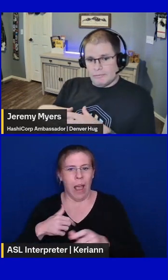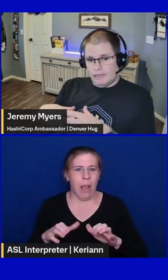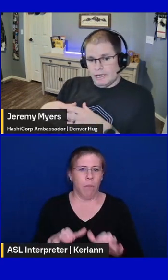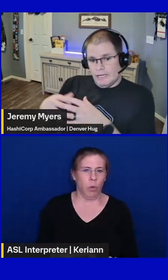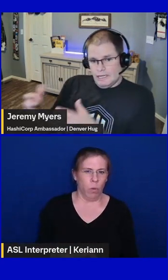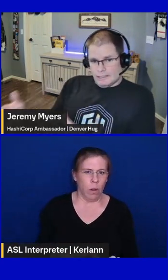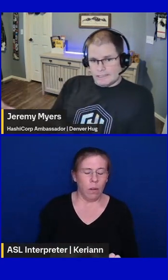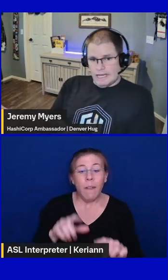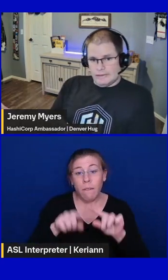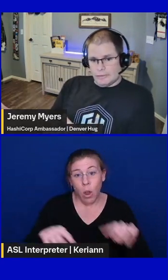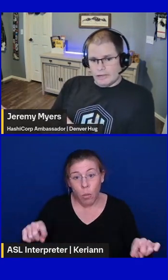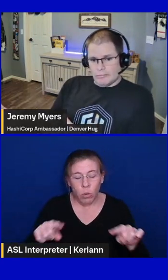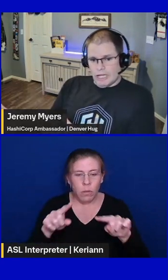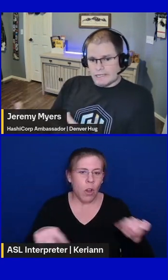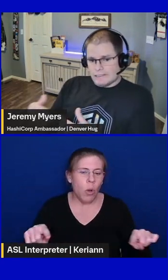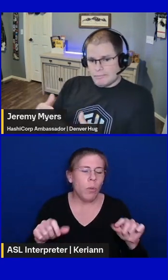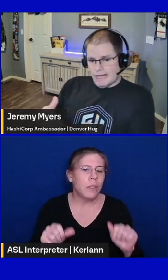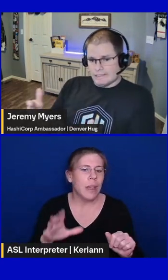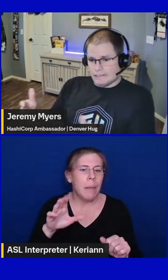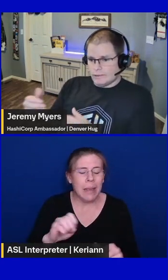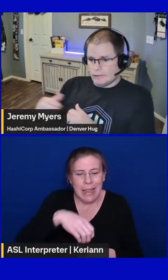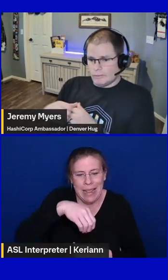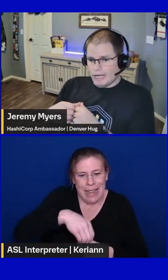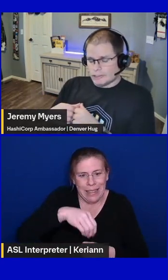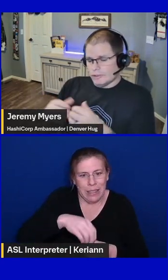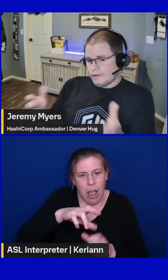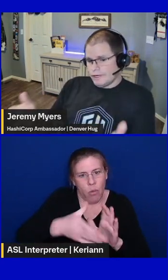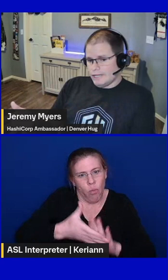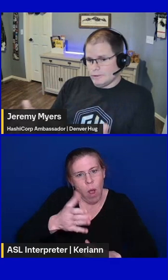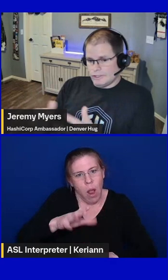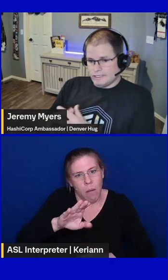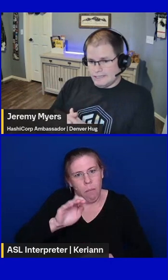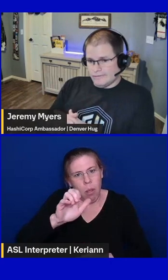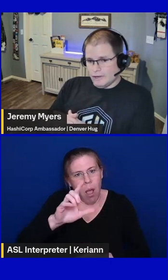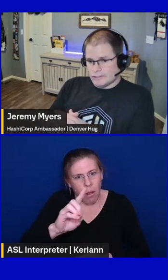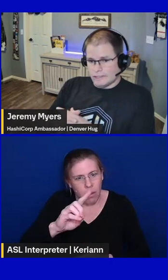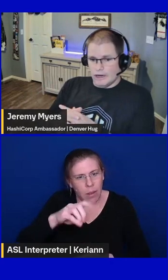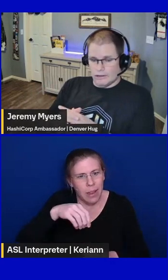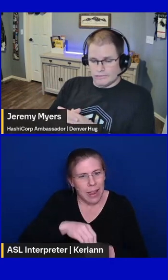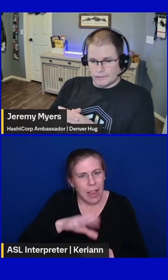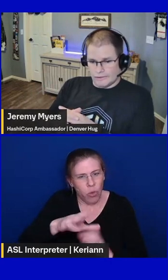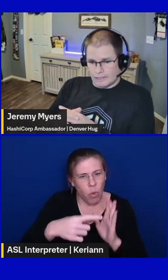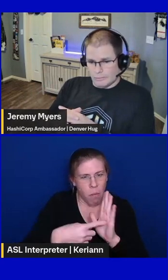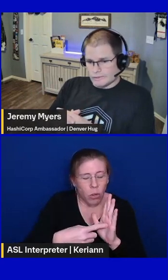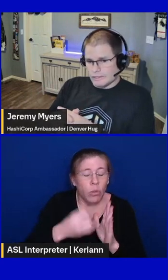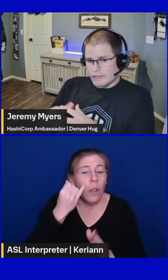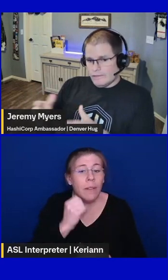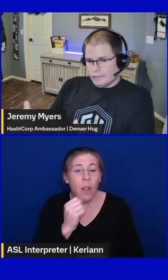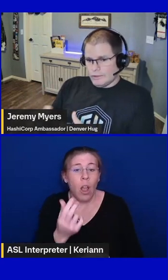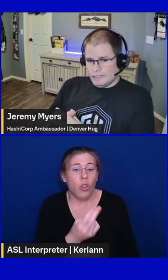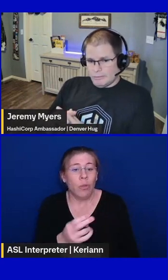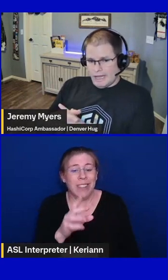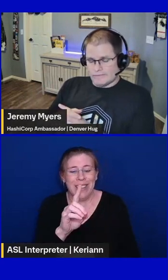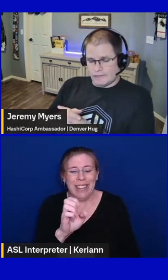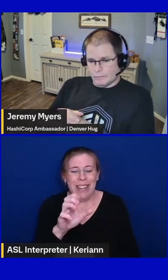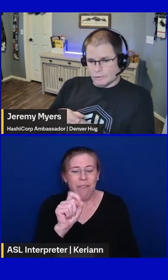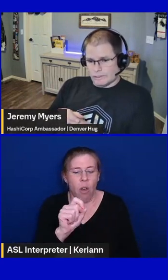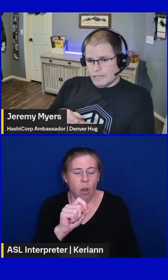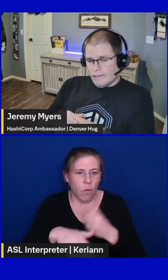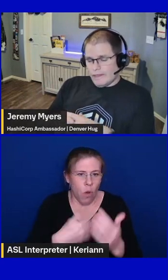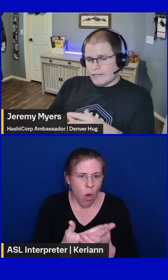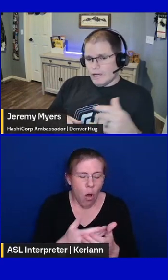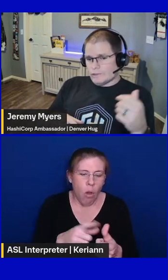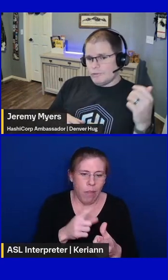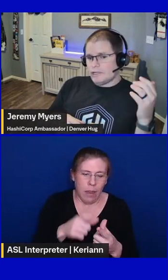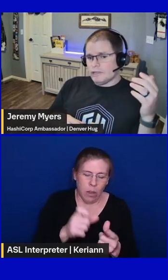Variables. Variables can be inside the run block to pass into your module. If you're not using defaults on all of your variables, then you'll need to pass